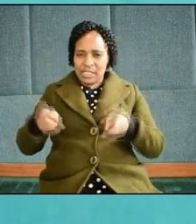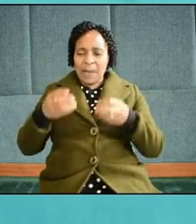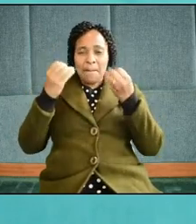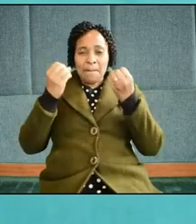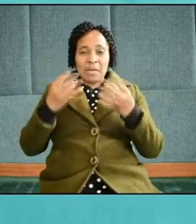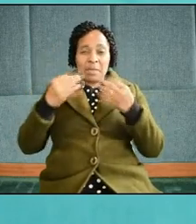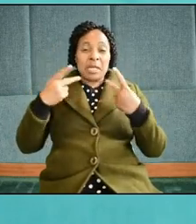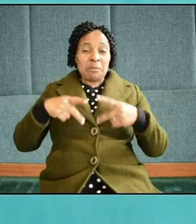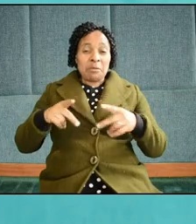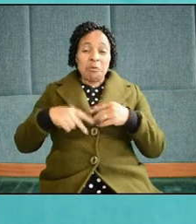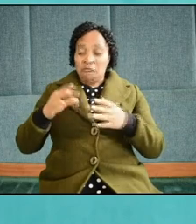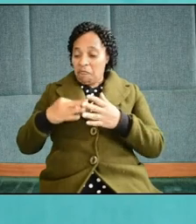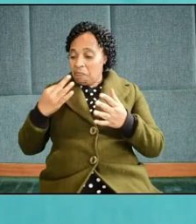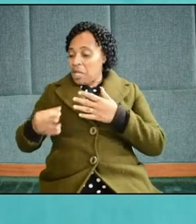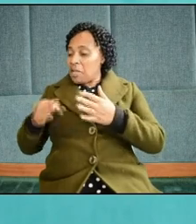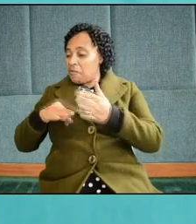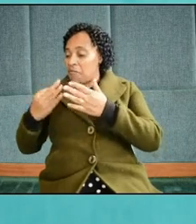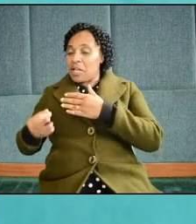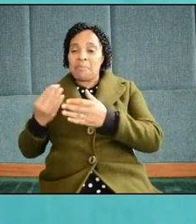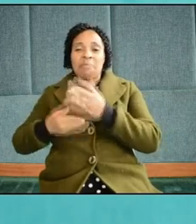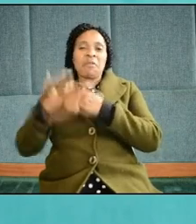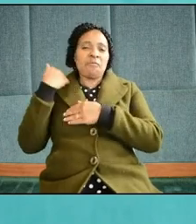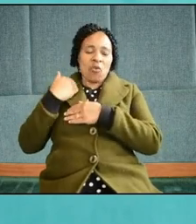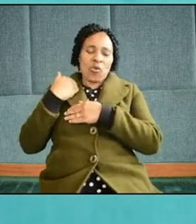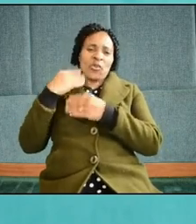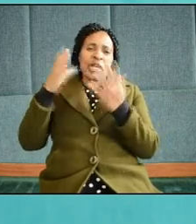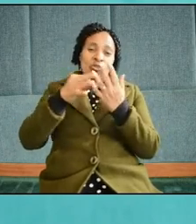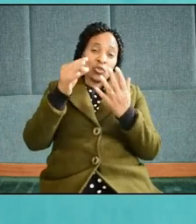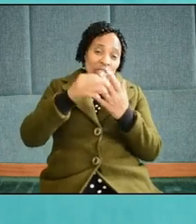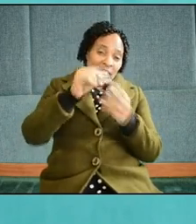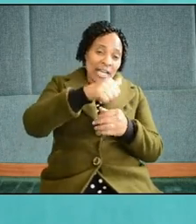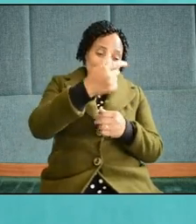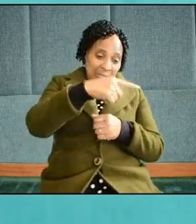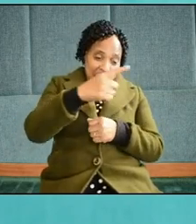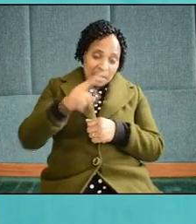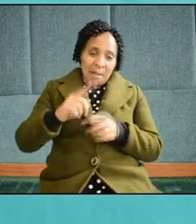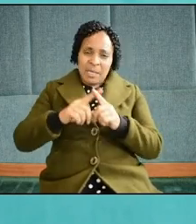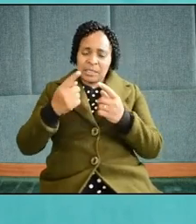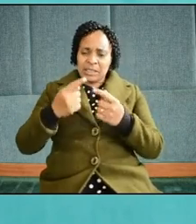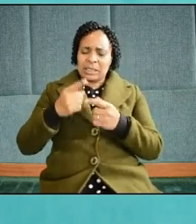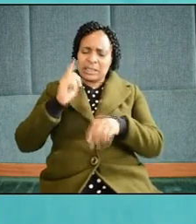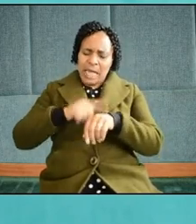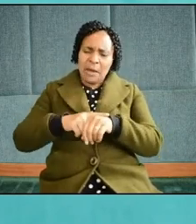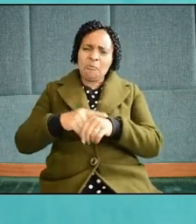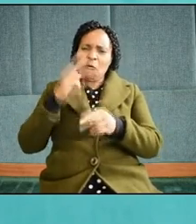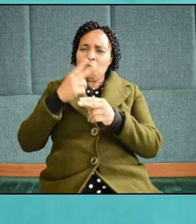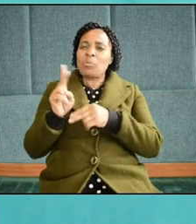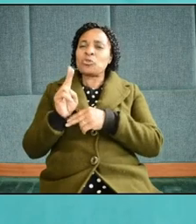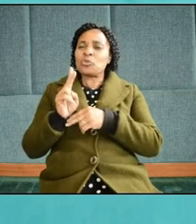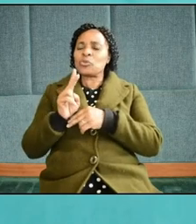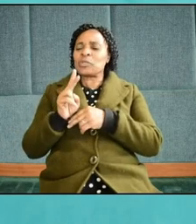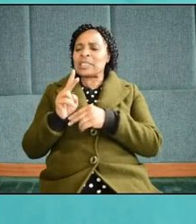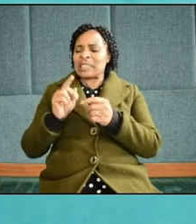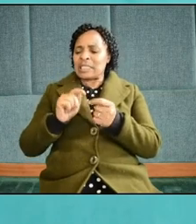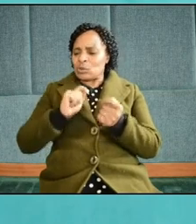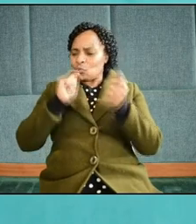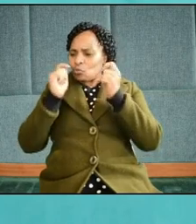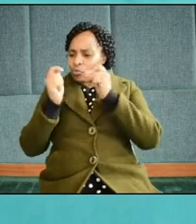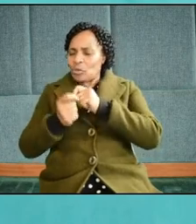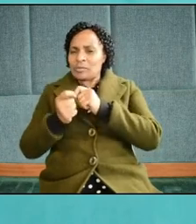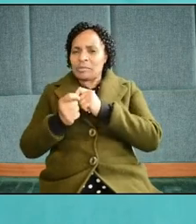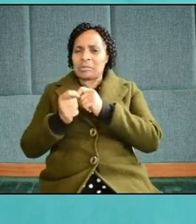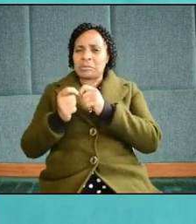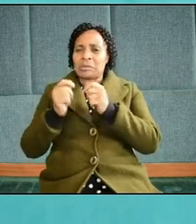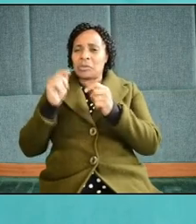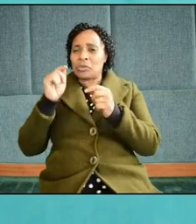people had failed it before. Of course, there are the chosen few who had passed it. So by the time we were in Form 2 and almost transitioning to Form